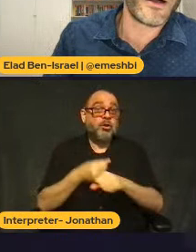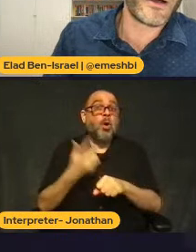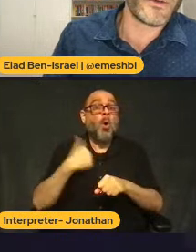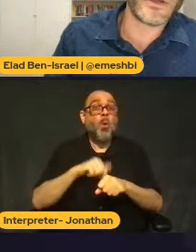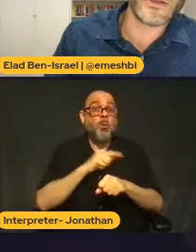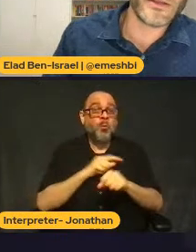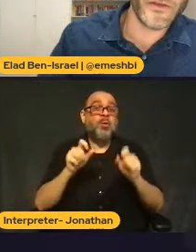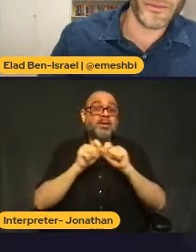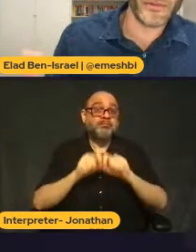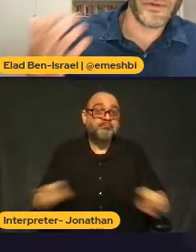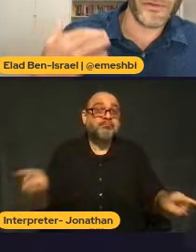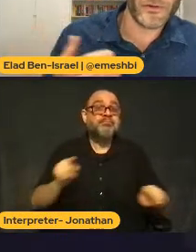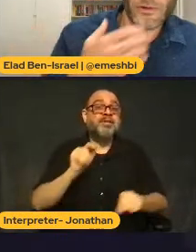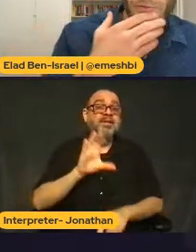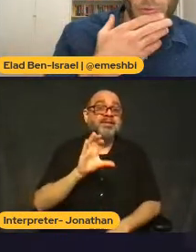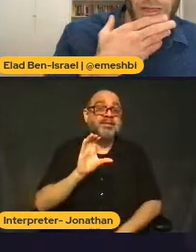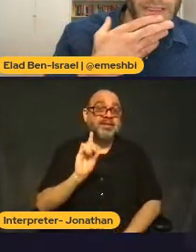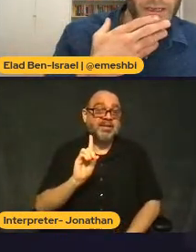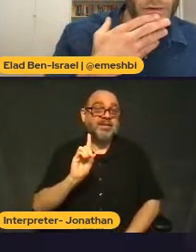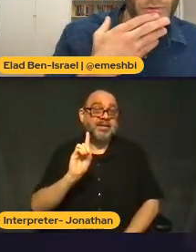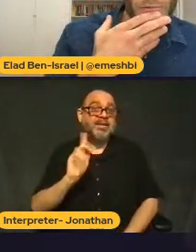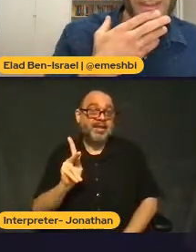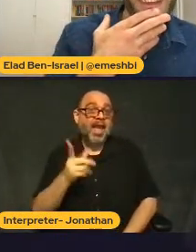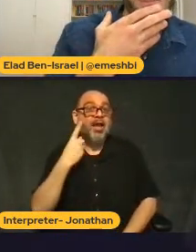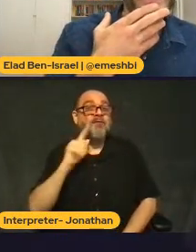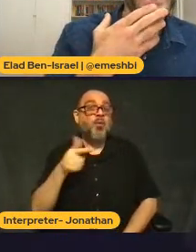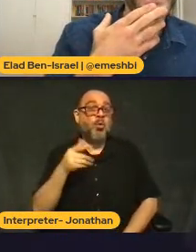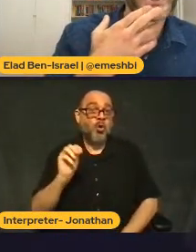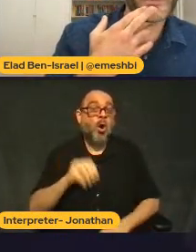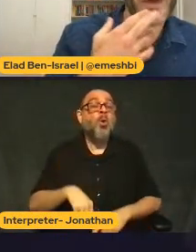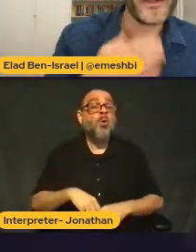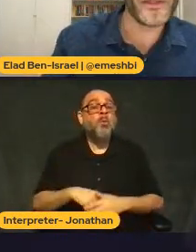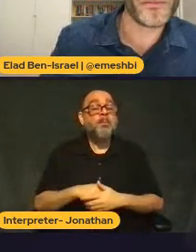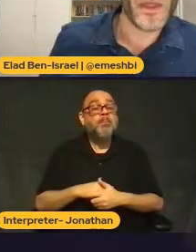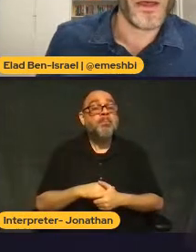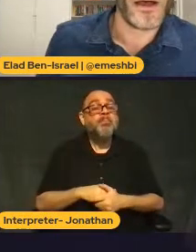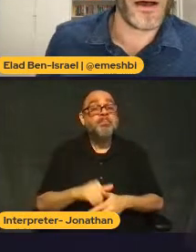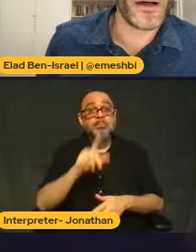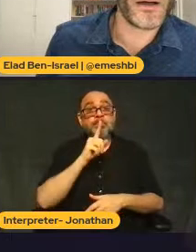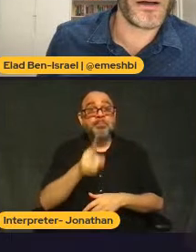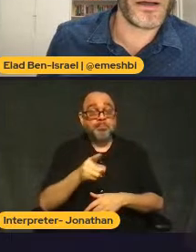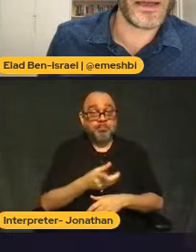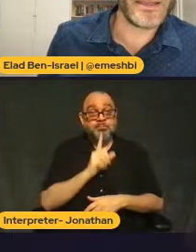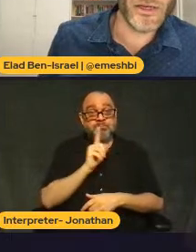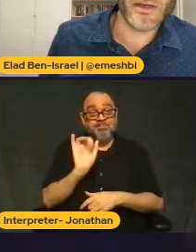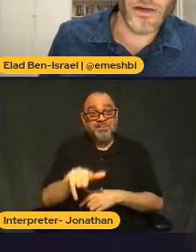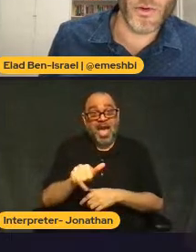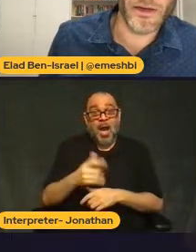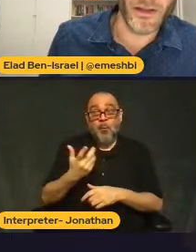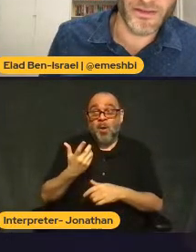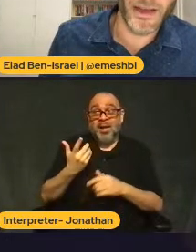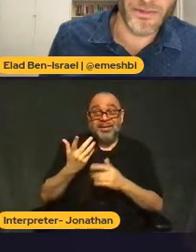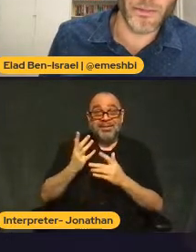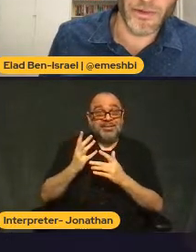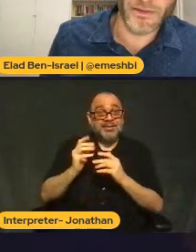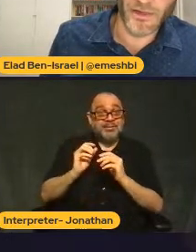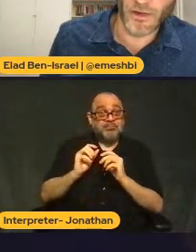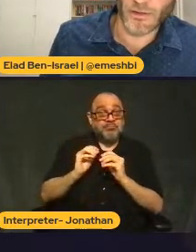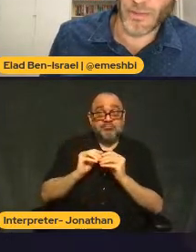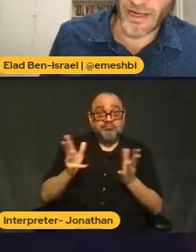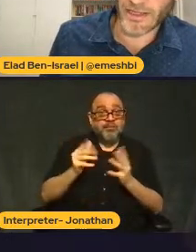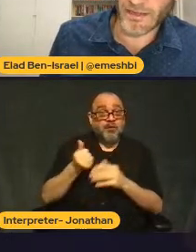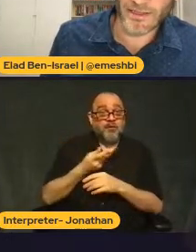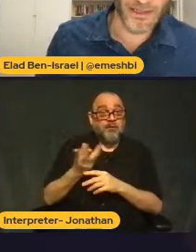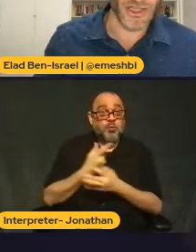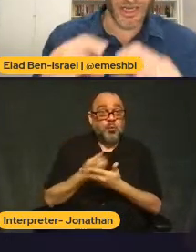We launched a developer preview a few weeks ago, I think the beginning of the month. It took quite a long time to build the